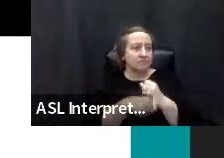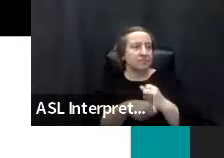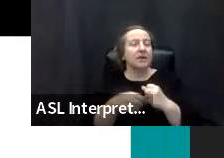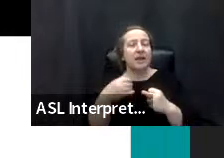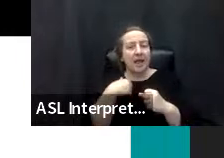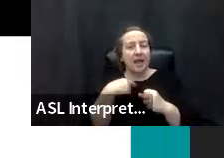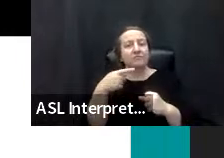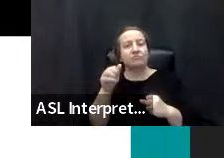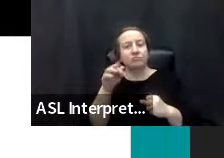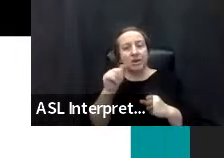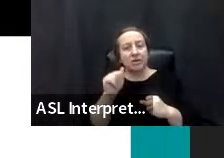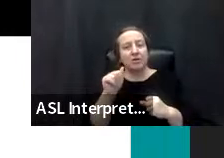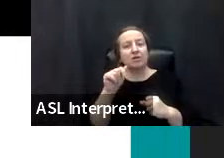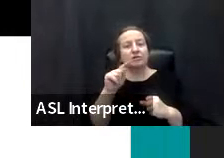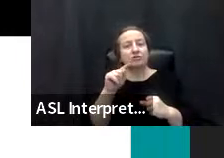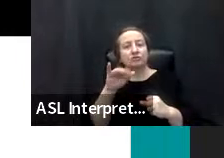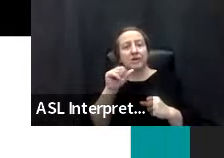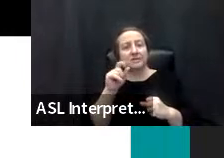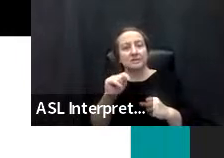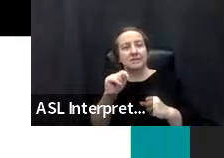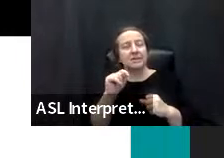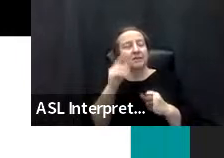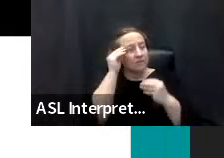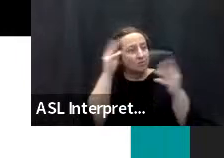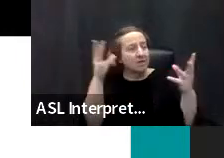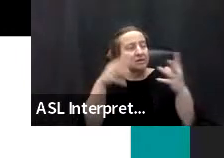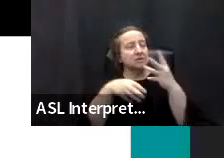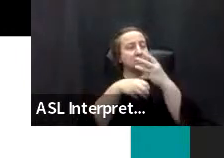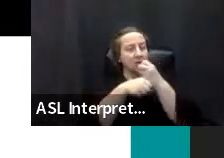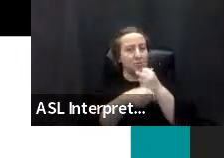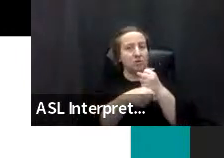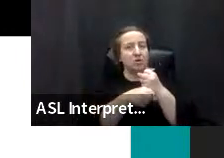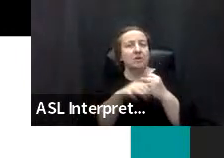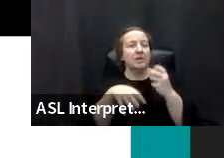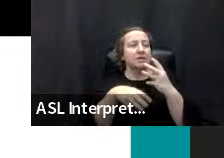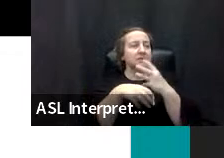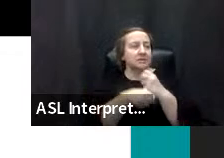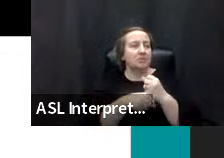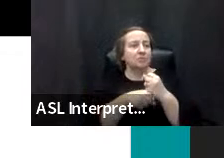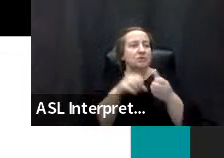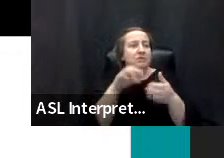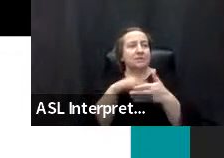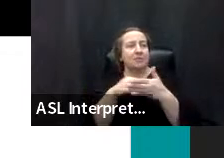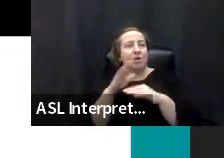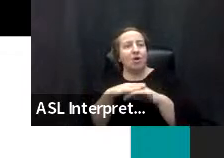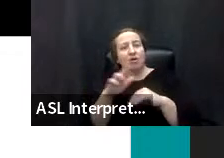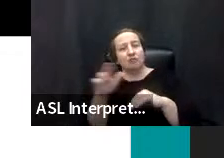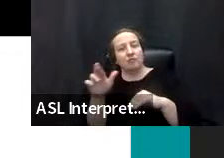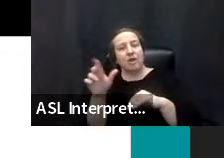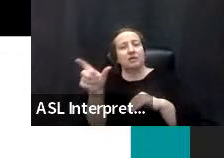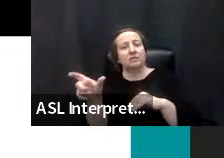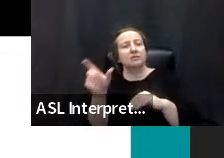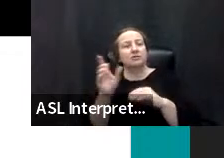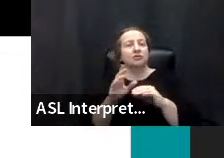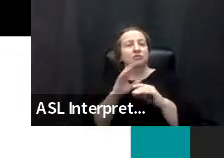kind of paratransit information summarizing, but the summary tables on the right are really just river